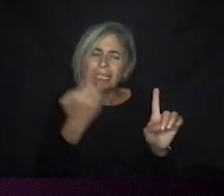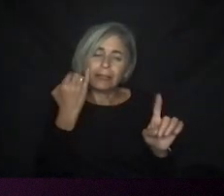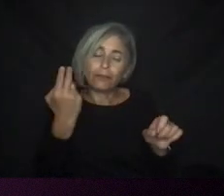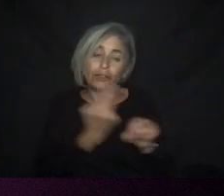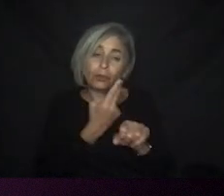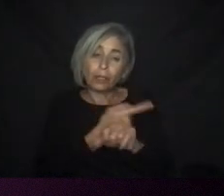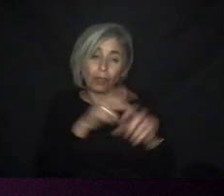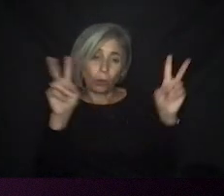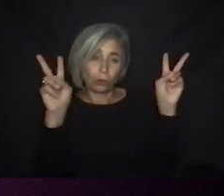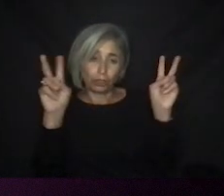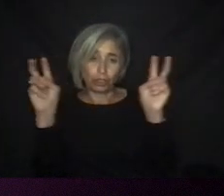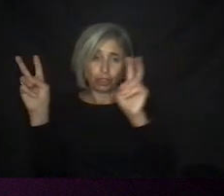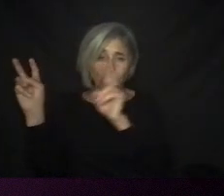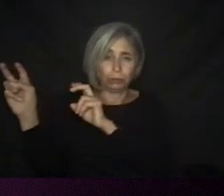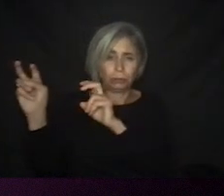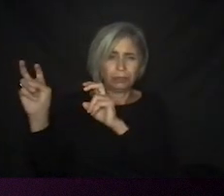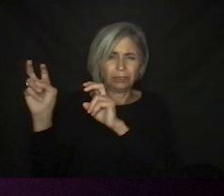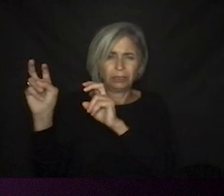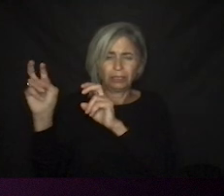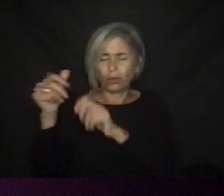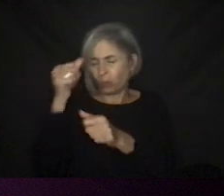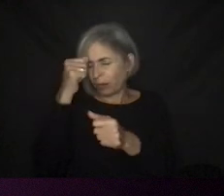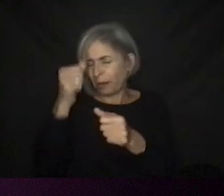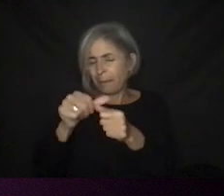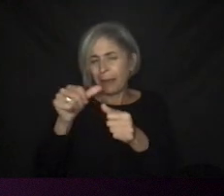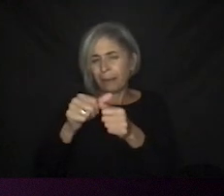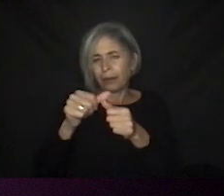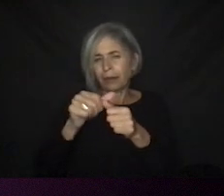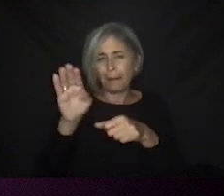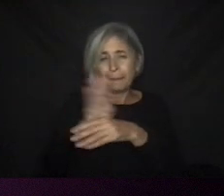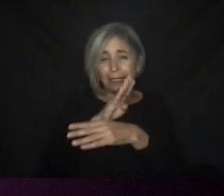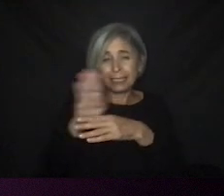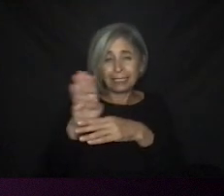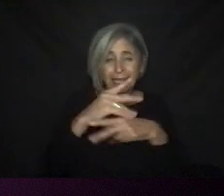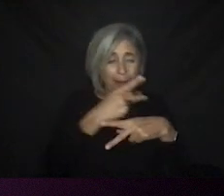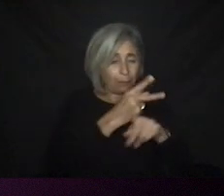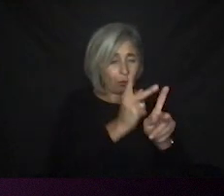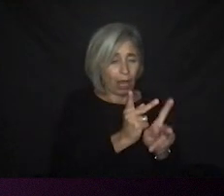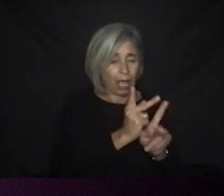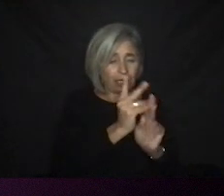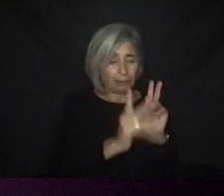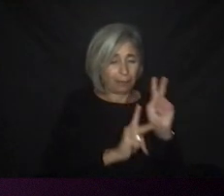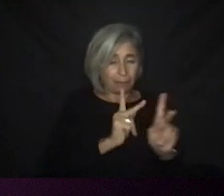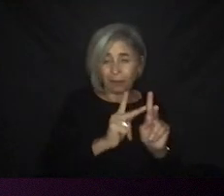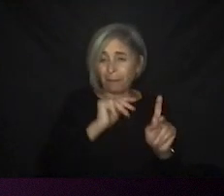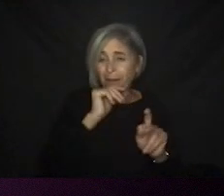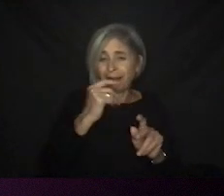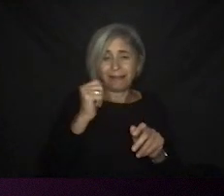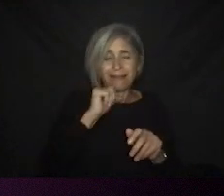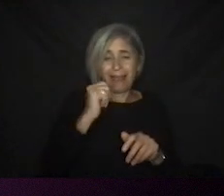those terms, just keep in mind the business and product people might not understand it, and they might think